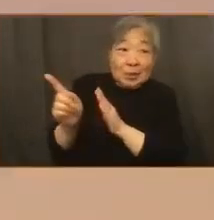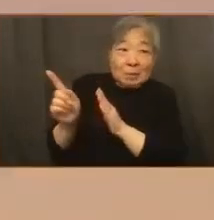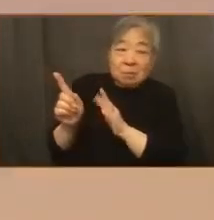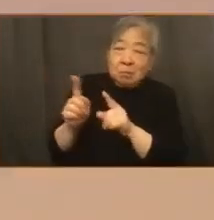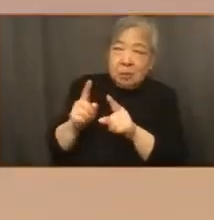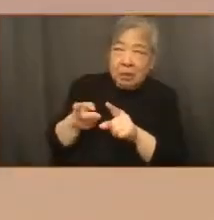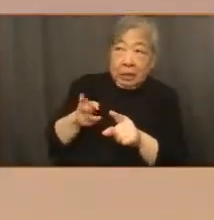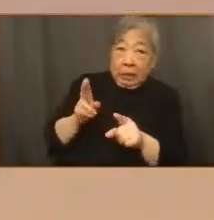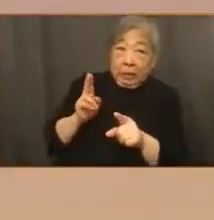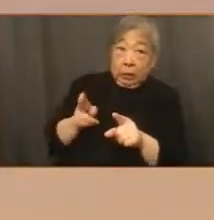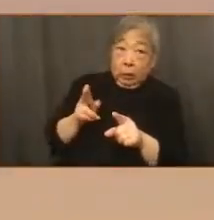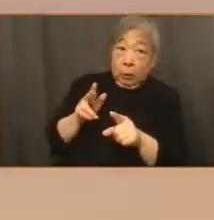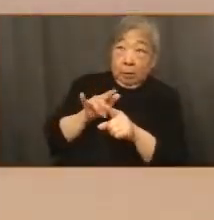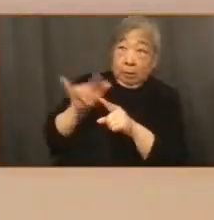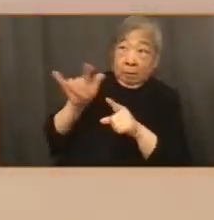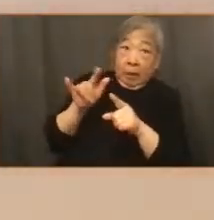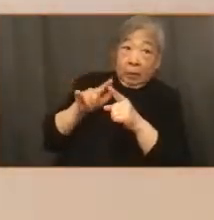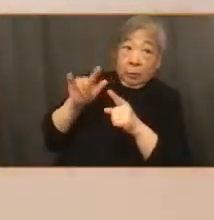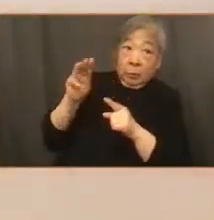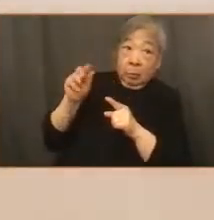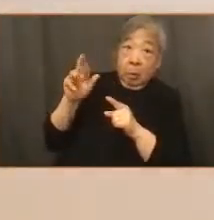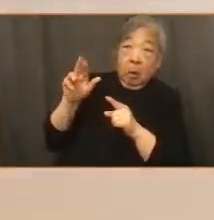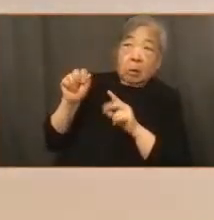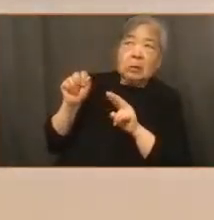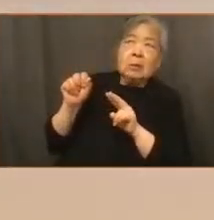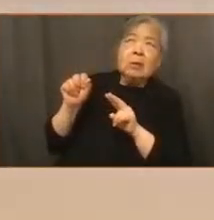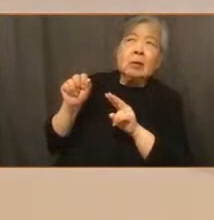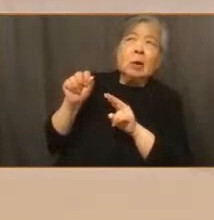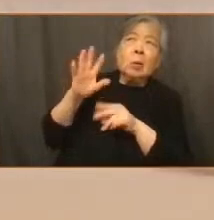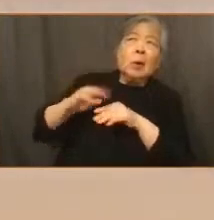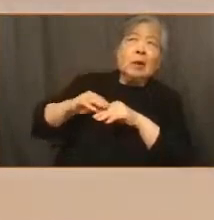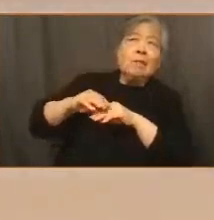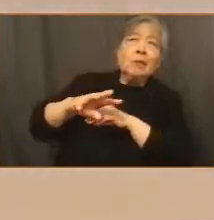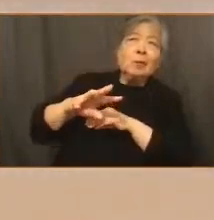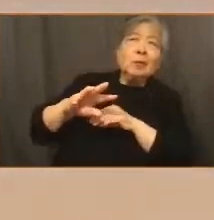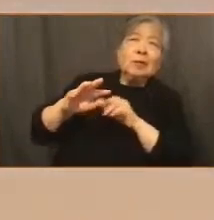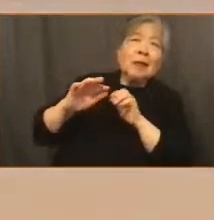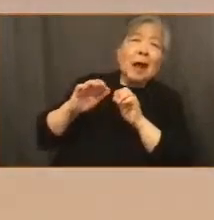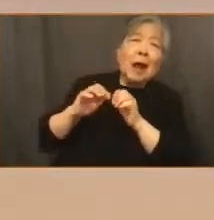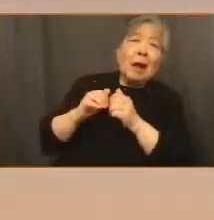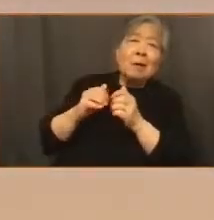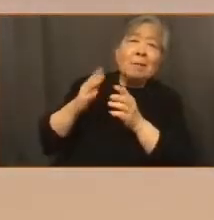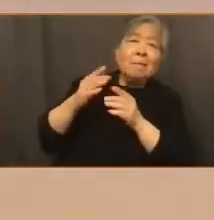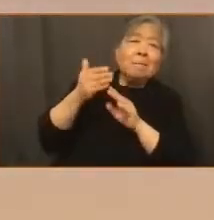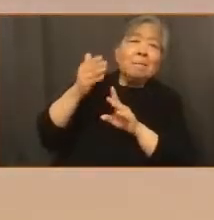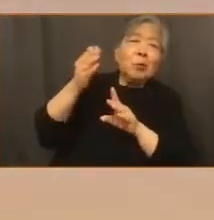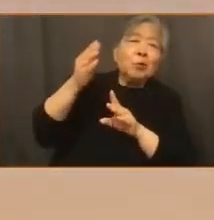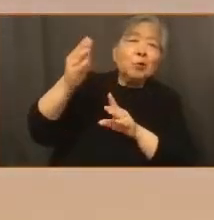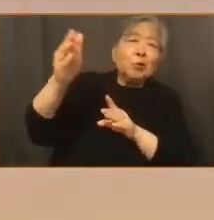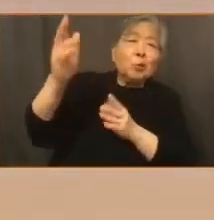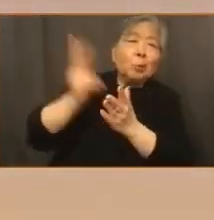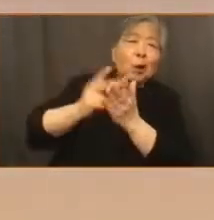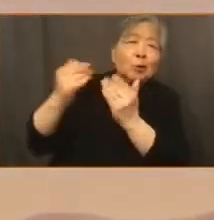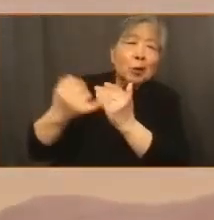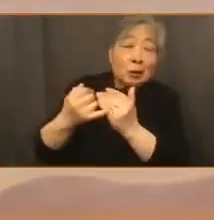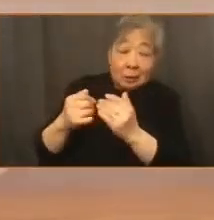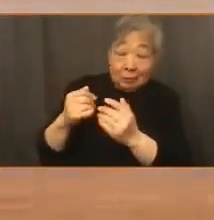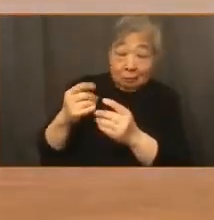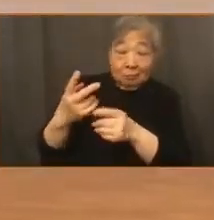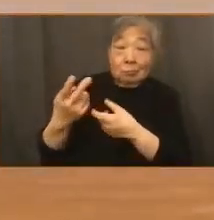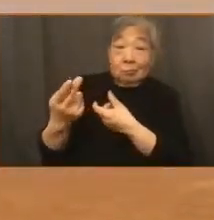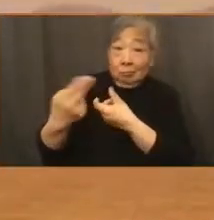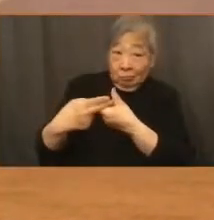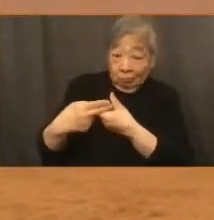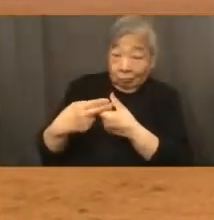has implications for how we will explore other worlds, we are joined today by both a Mars helicopter pilot and a team member